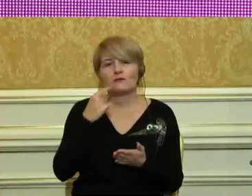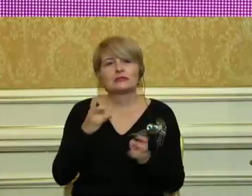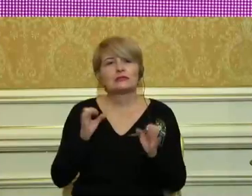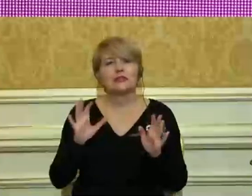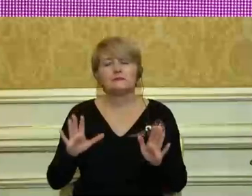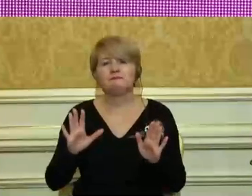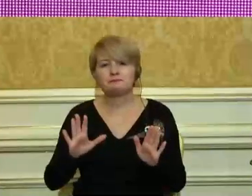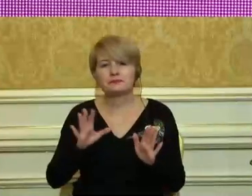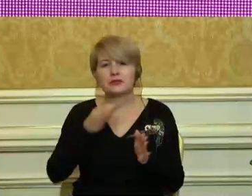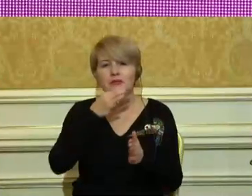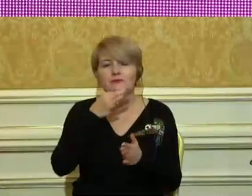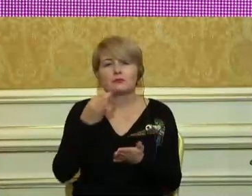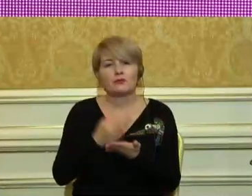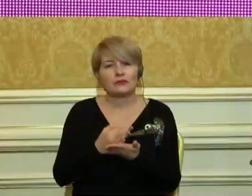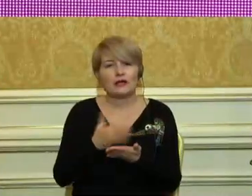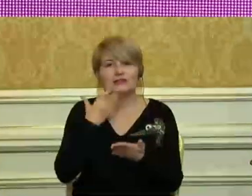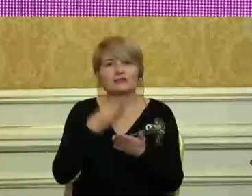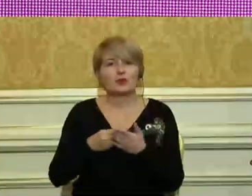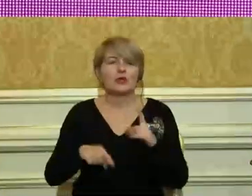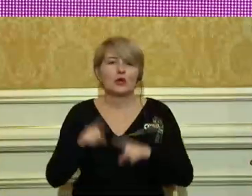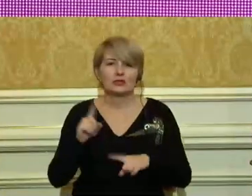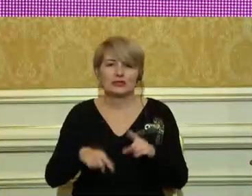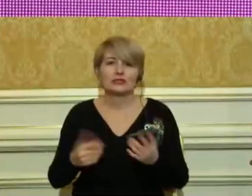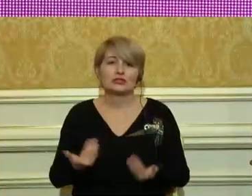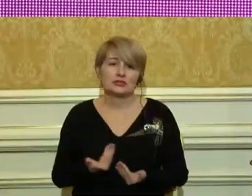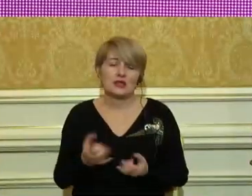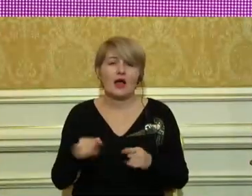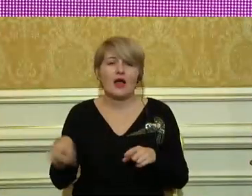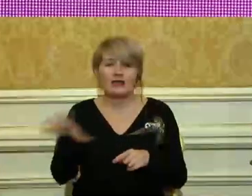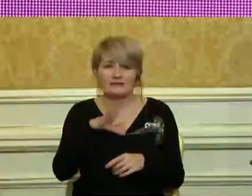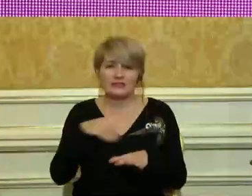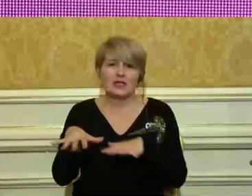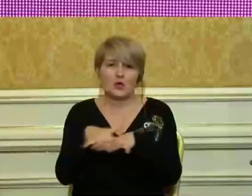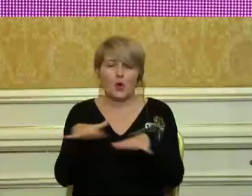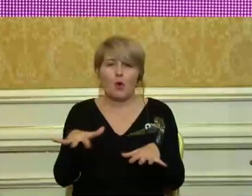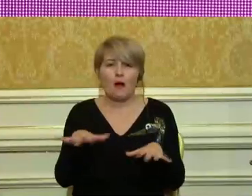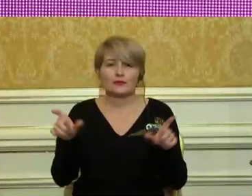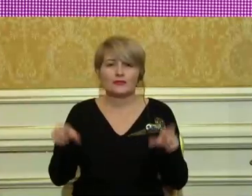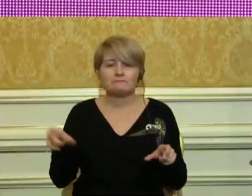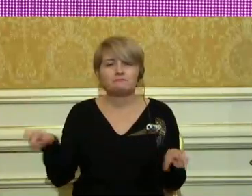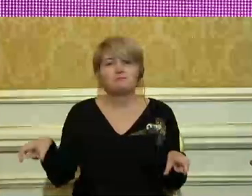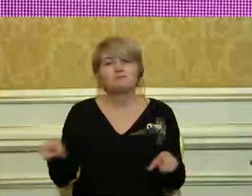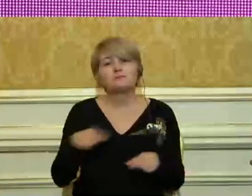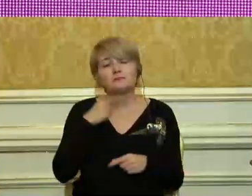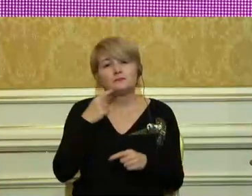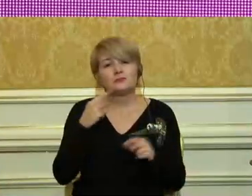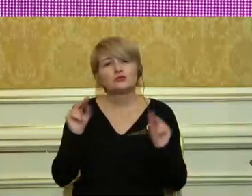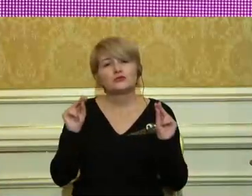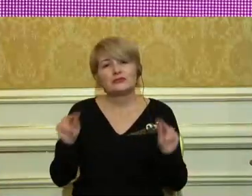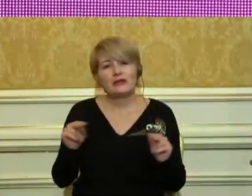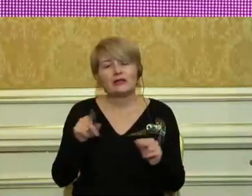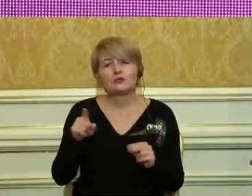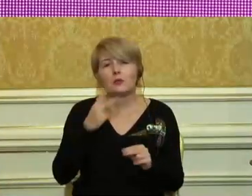just talking about the responsibility, not about our life's responsibility, but the responsibility of the communities. And I would like to